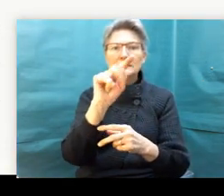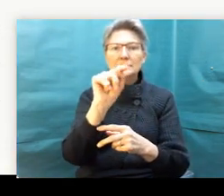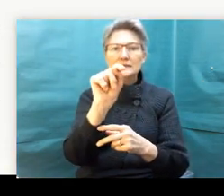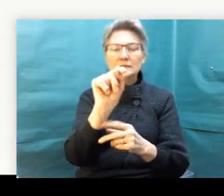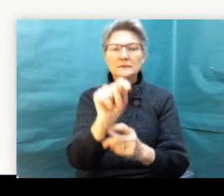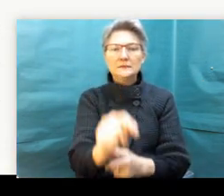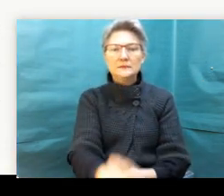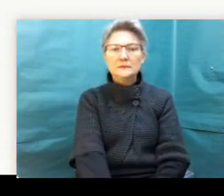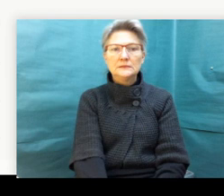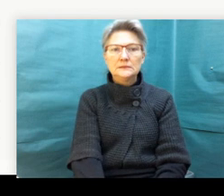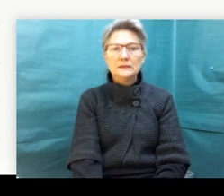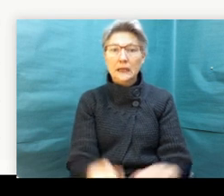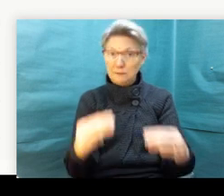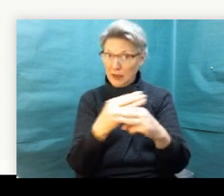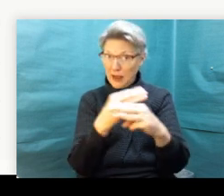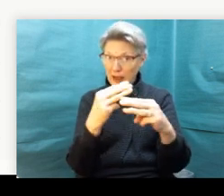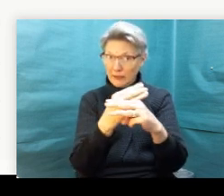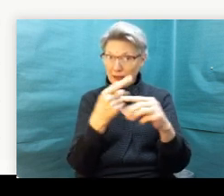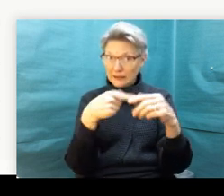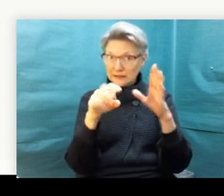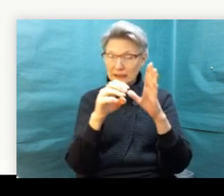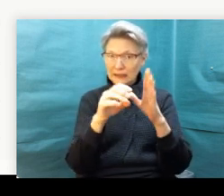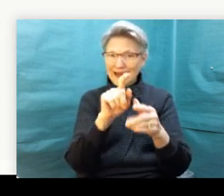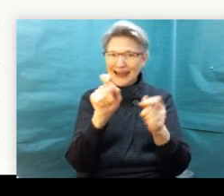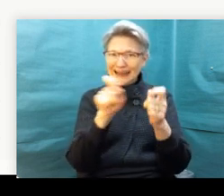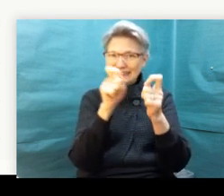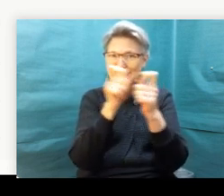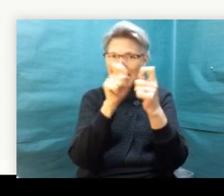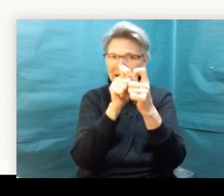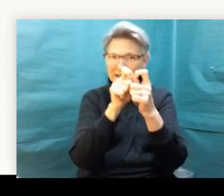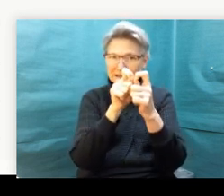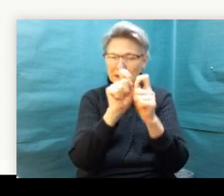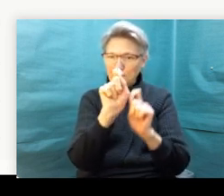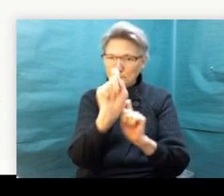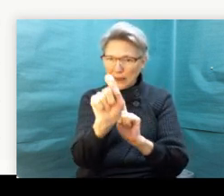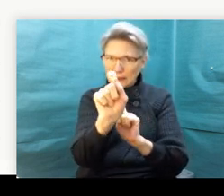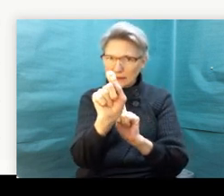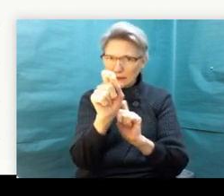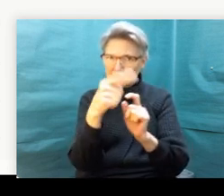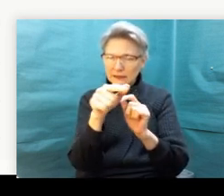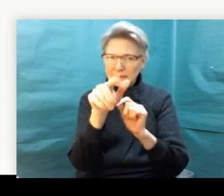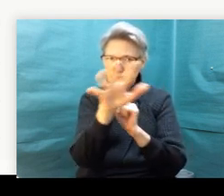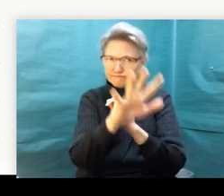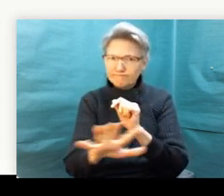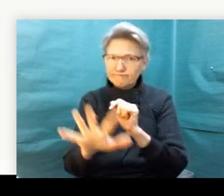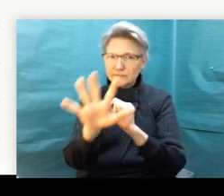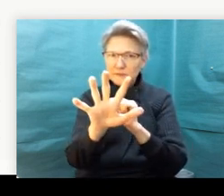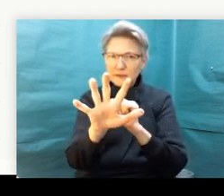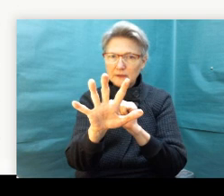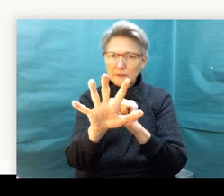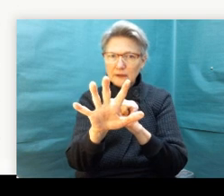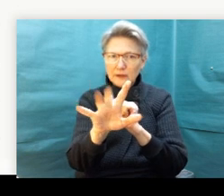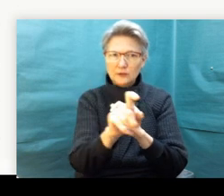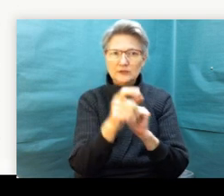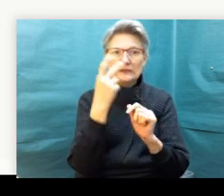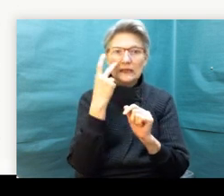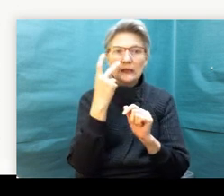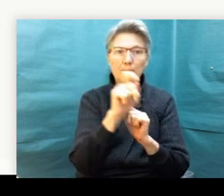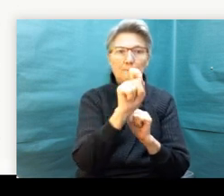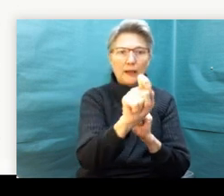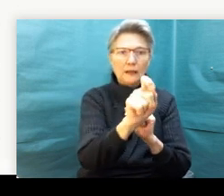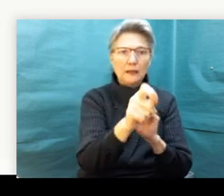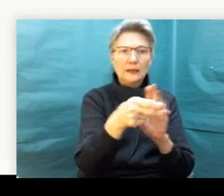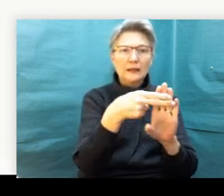a point in math as an exact location in space. Here you see the point drawn and it's labeled